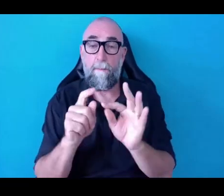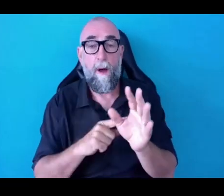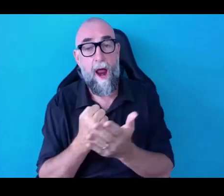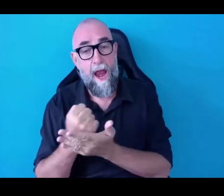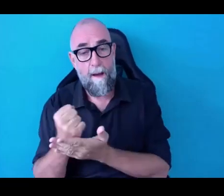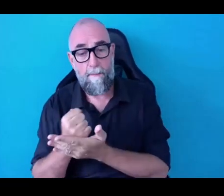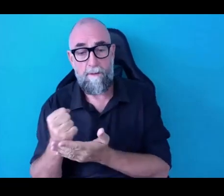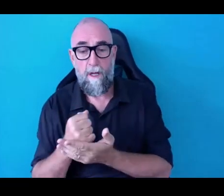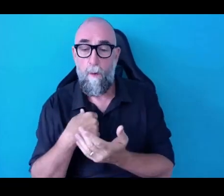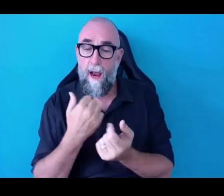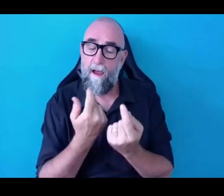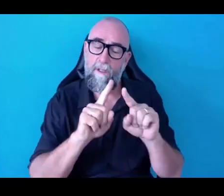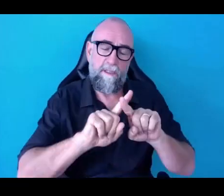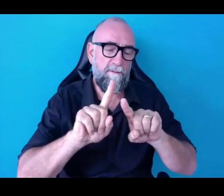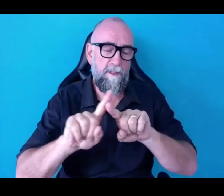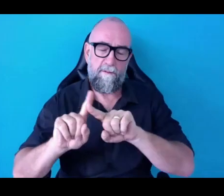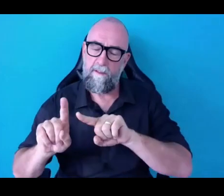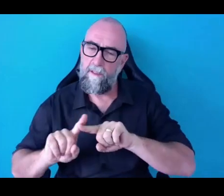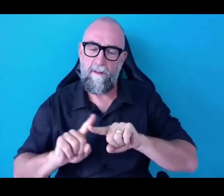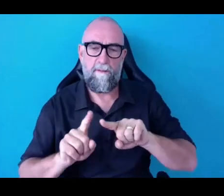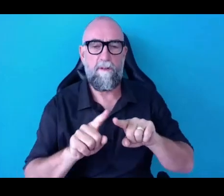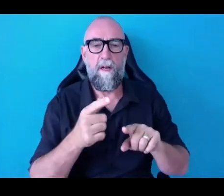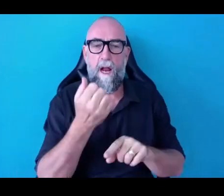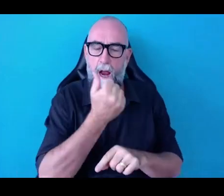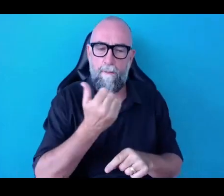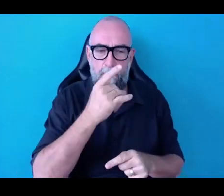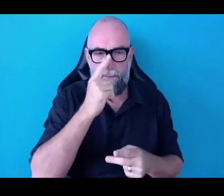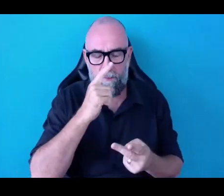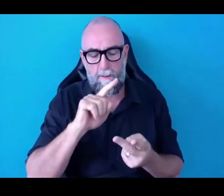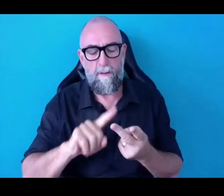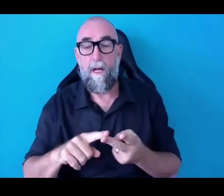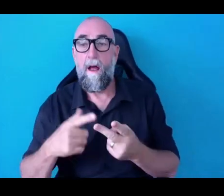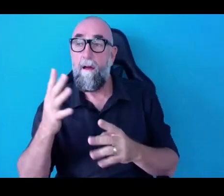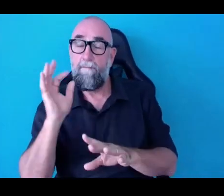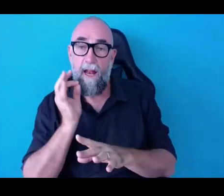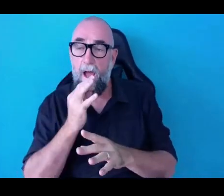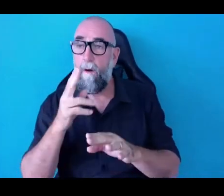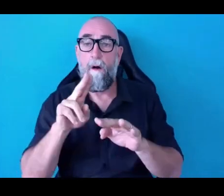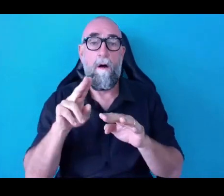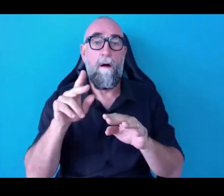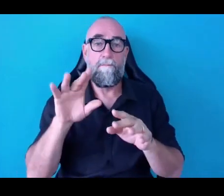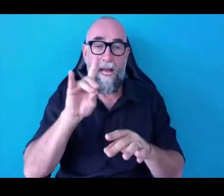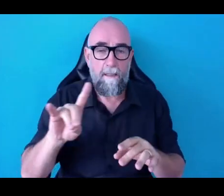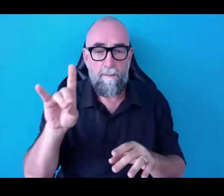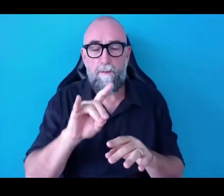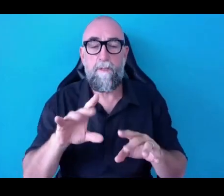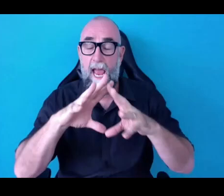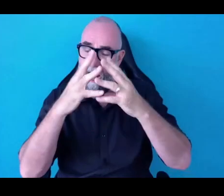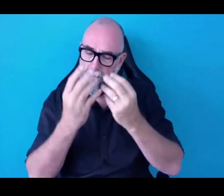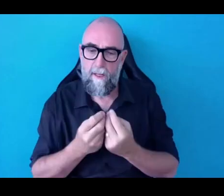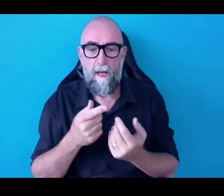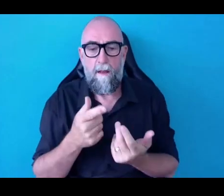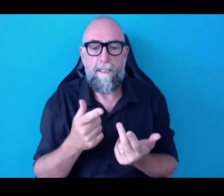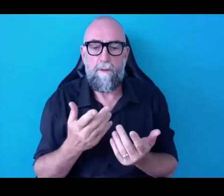big-eyed children and native flora and fauna, black velvet paintings were a big craze, and the enhanced contrast between the